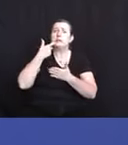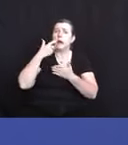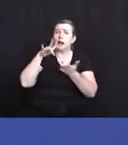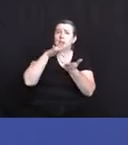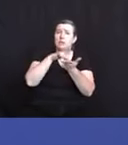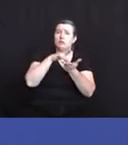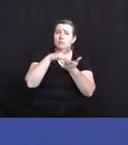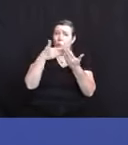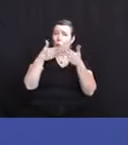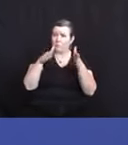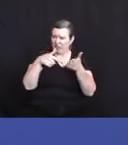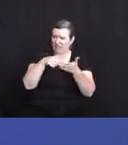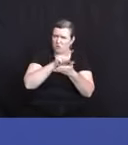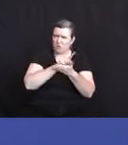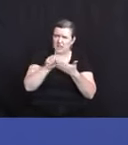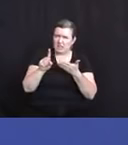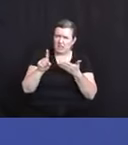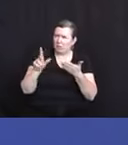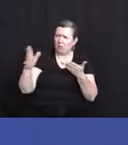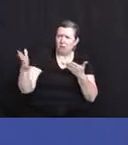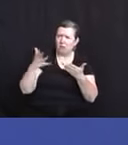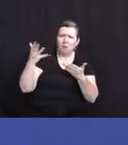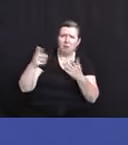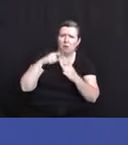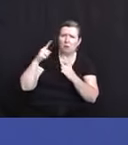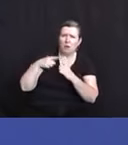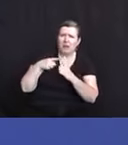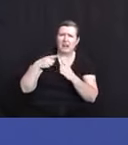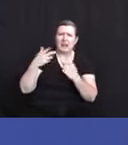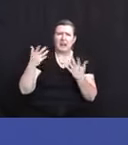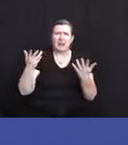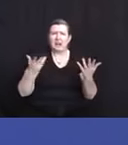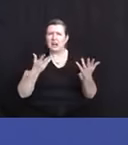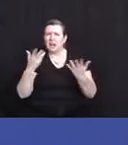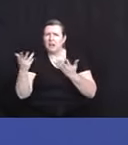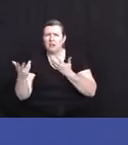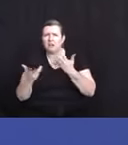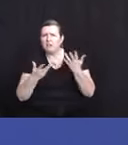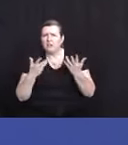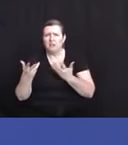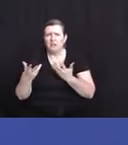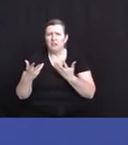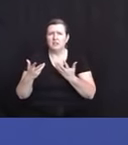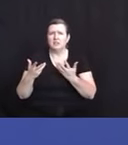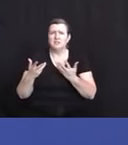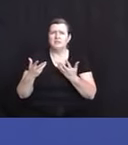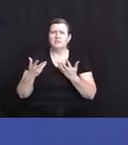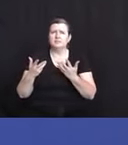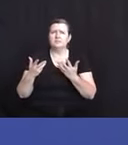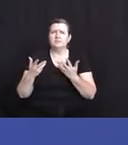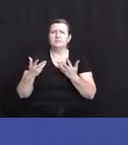you know if and when this is going to be operational, and if there'll be a new number, or will the calls just be transferred over from the old